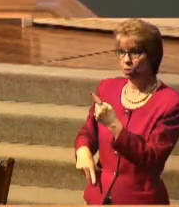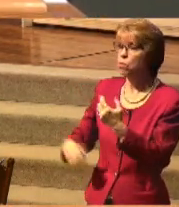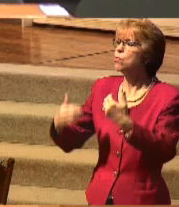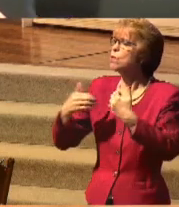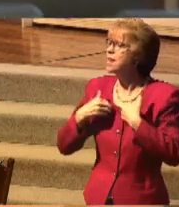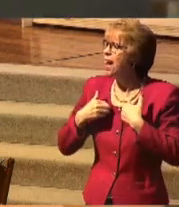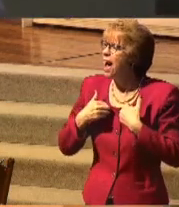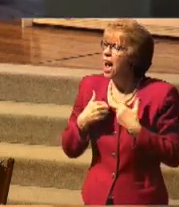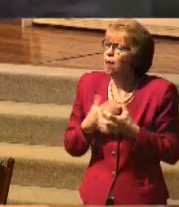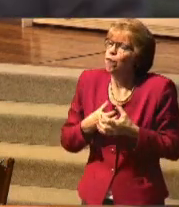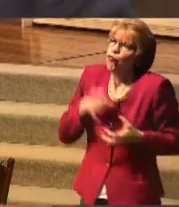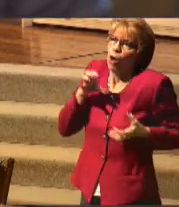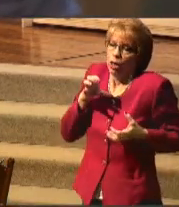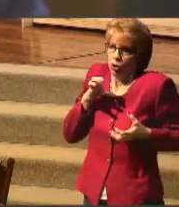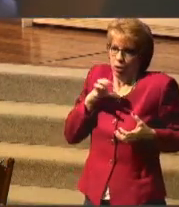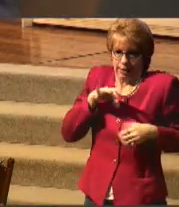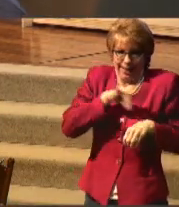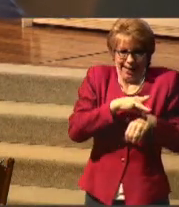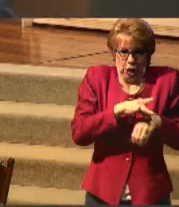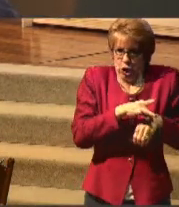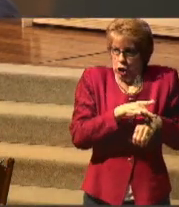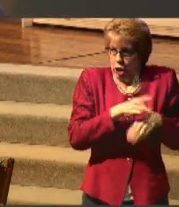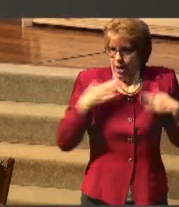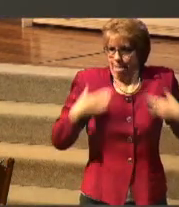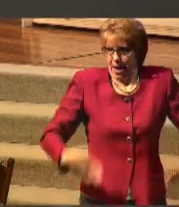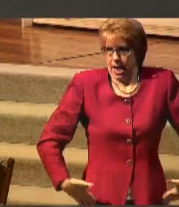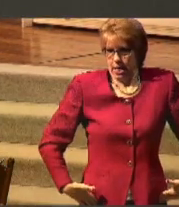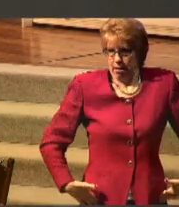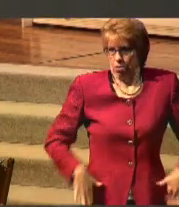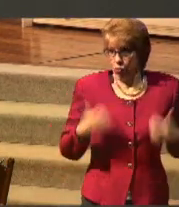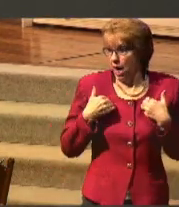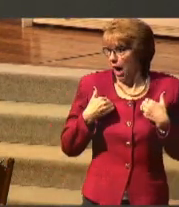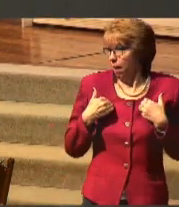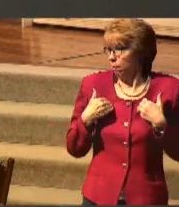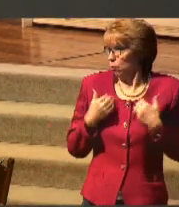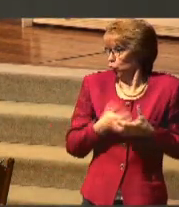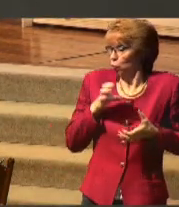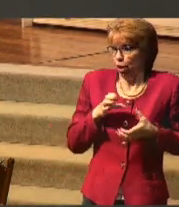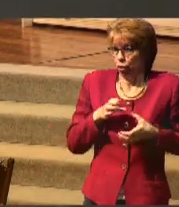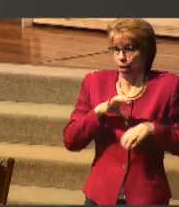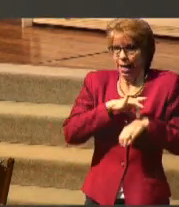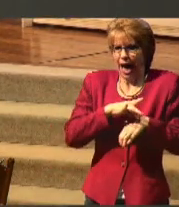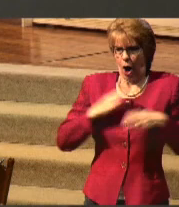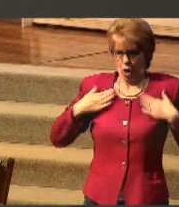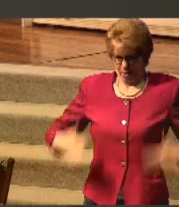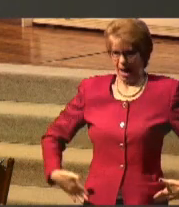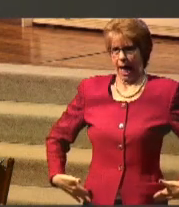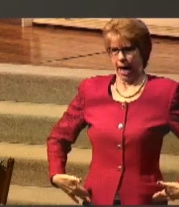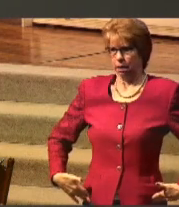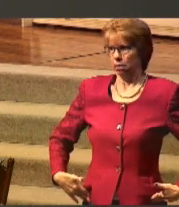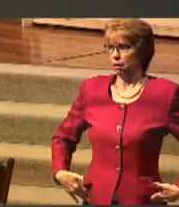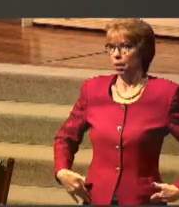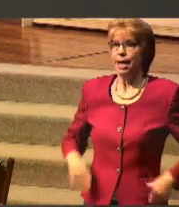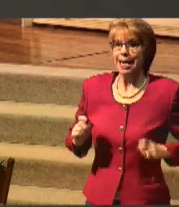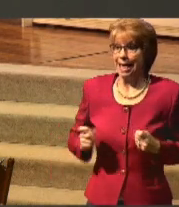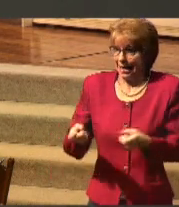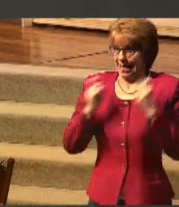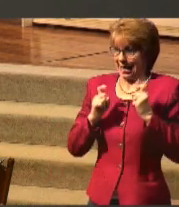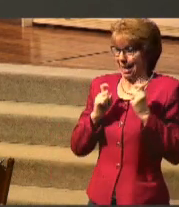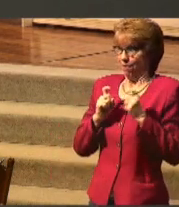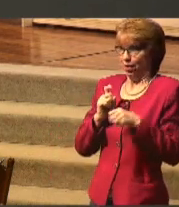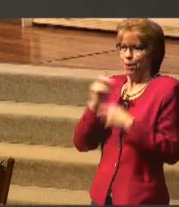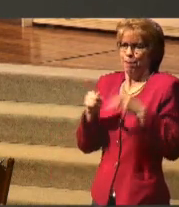treasure in earthen vessels, in our earthen vessels. He's given us people to love. He's given us time.